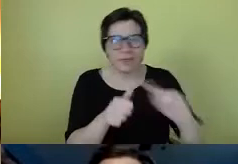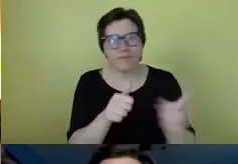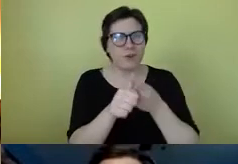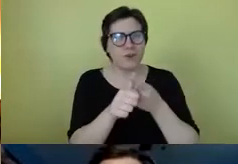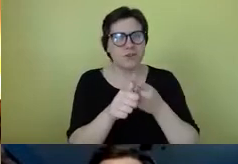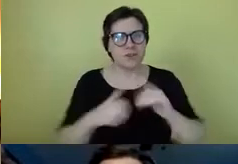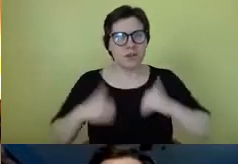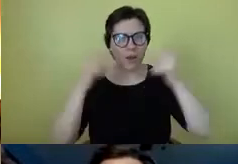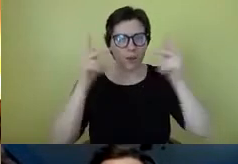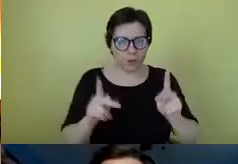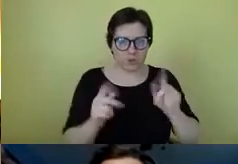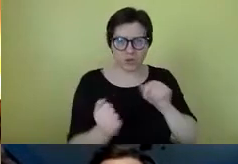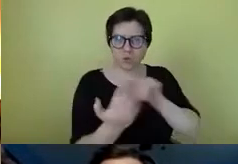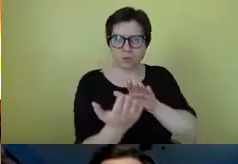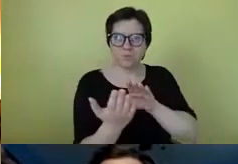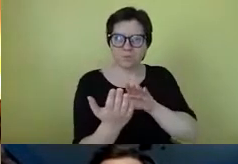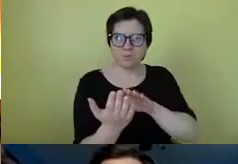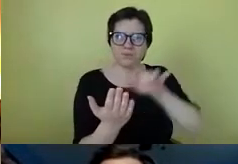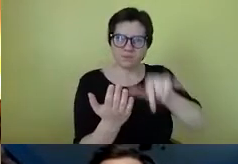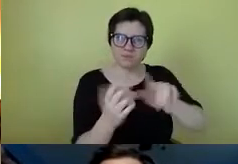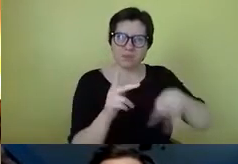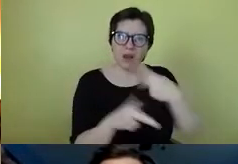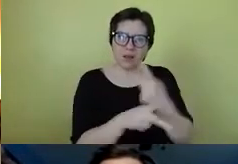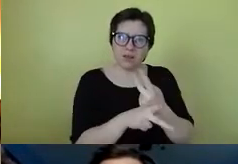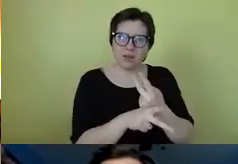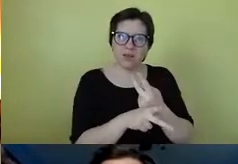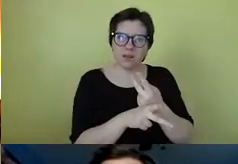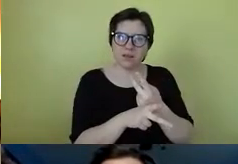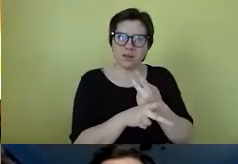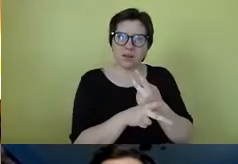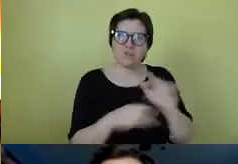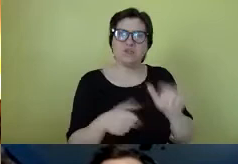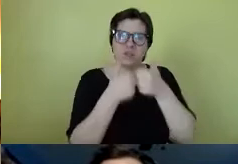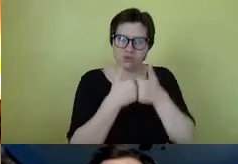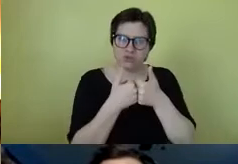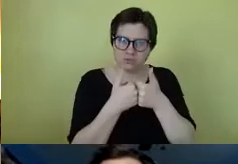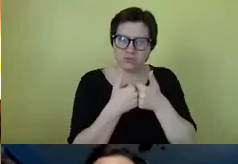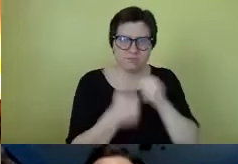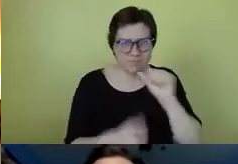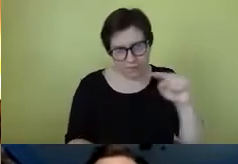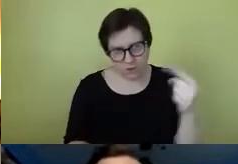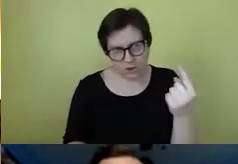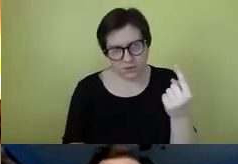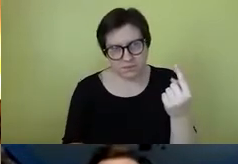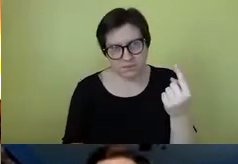person to encounter such a great challenge.